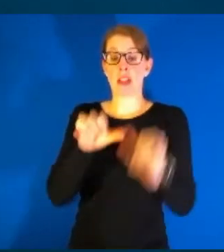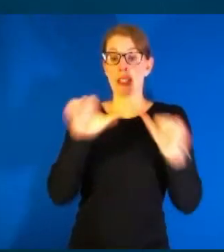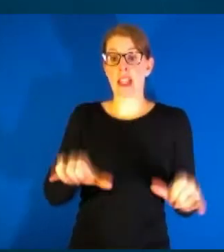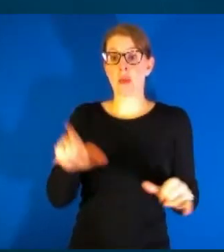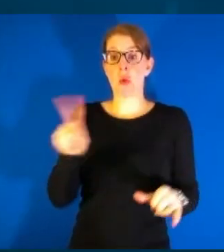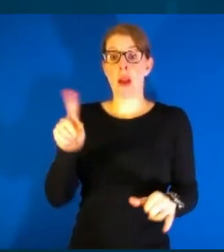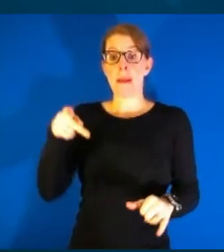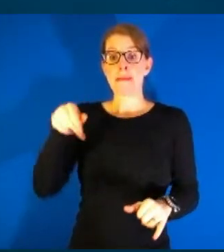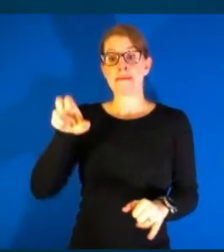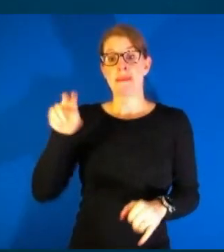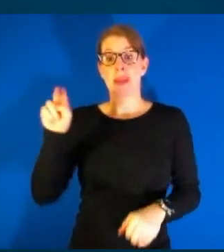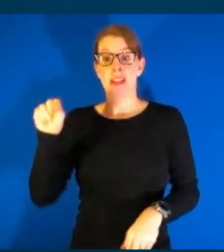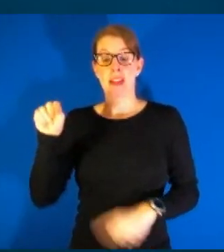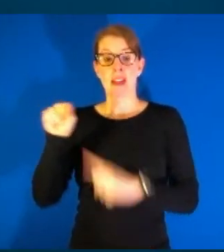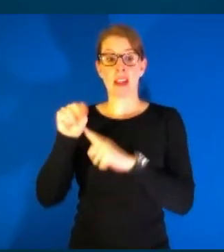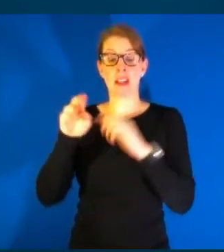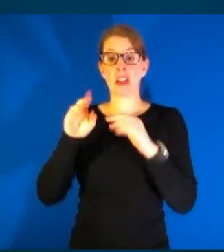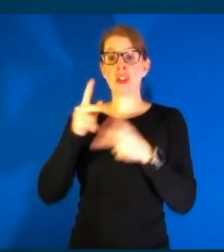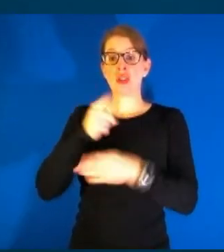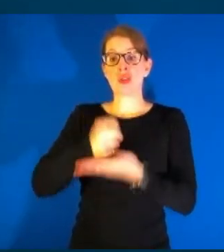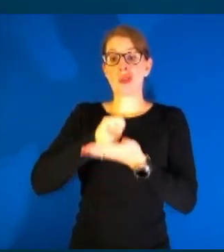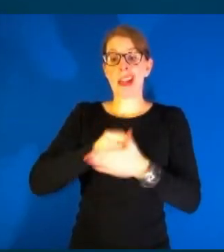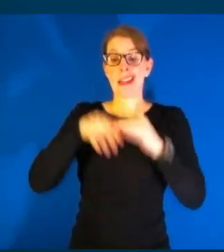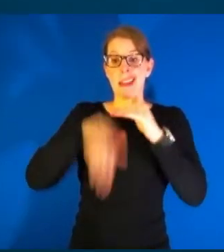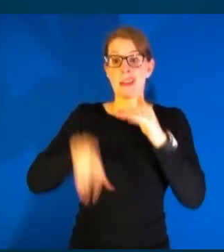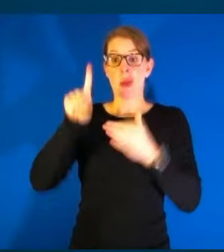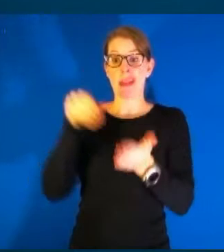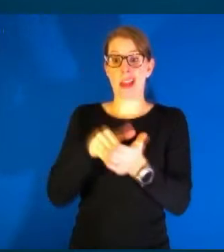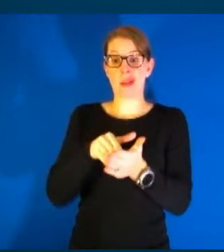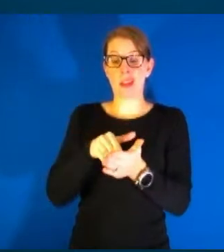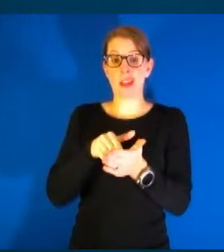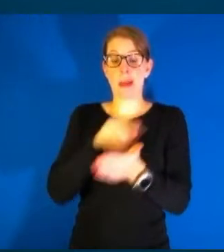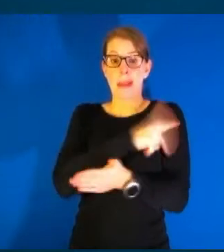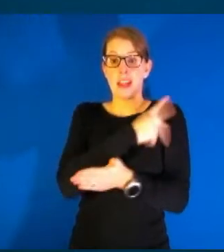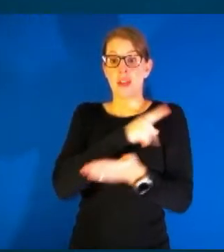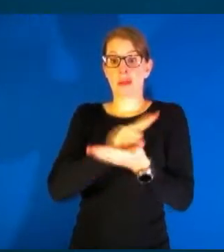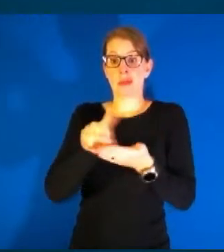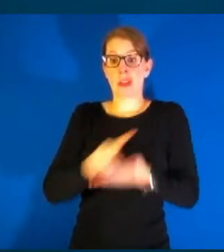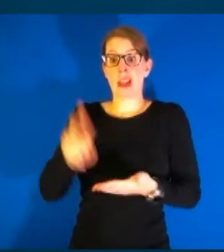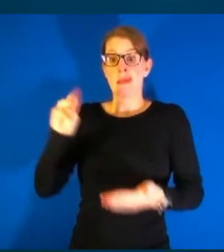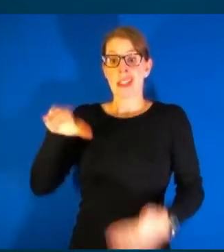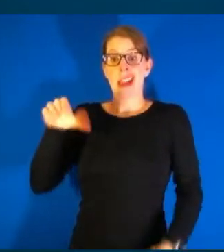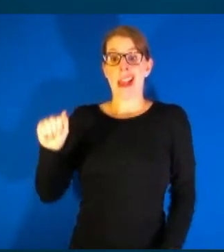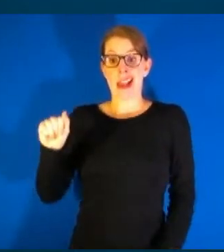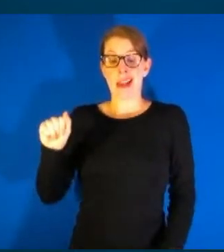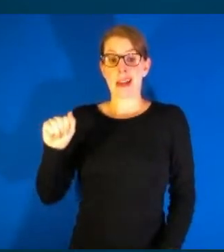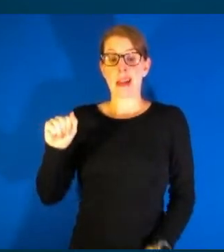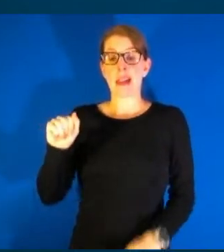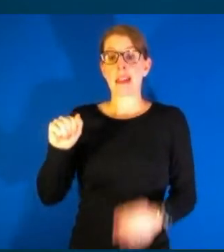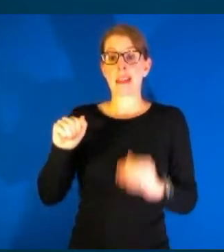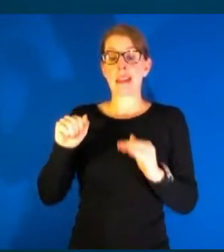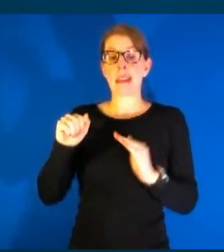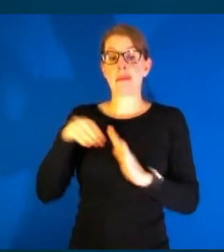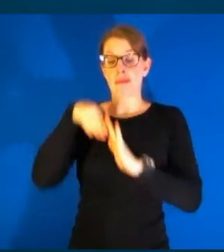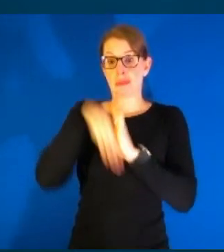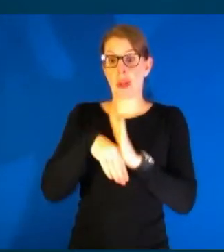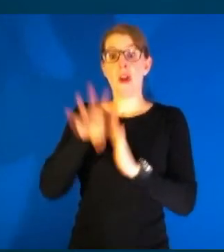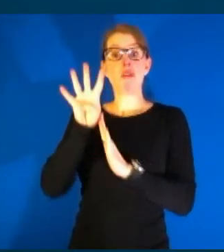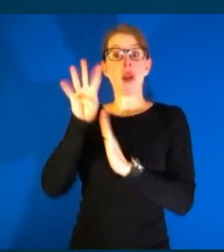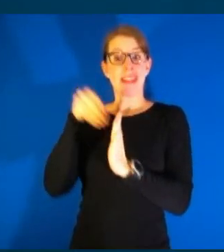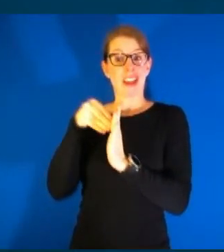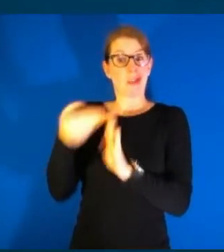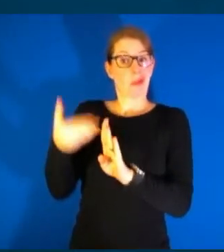can treat fewer than 1,000 patients per week with infused monoclonal antibodies. That is down from as many as